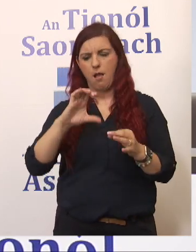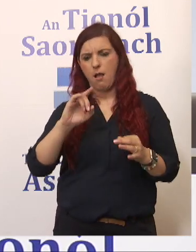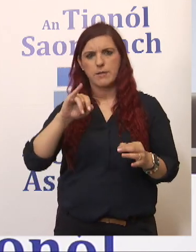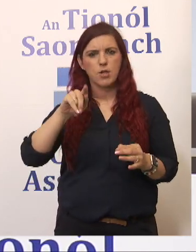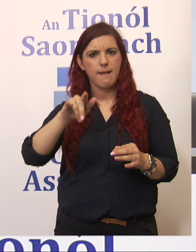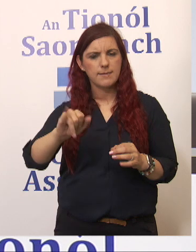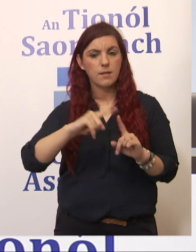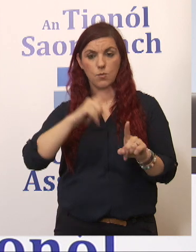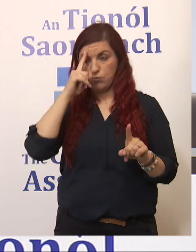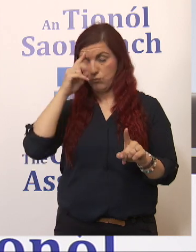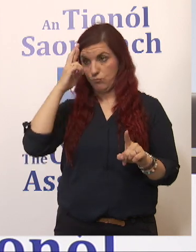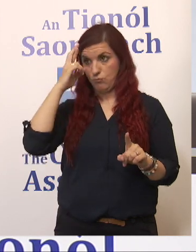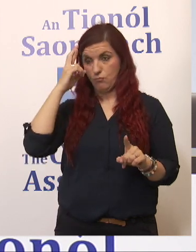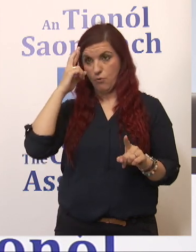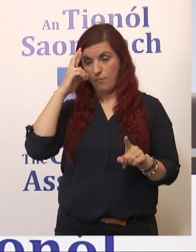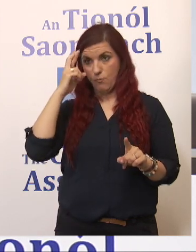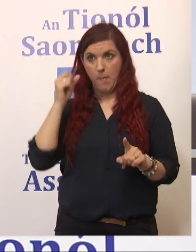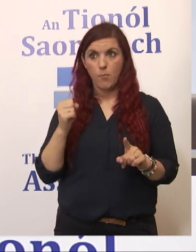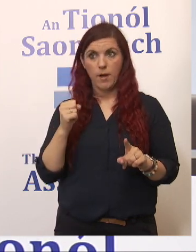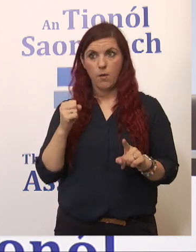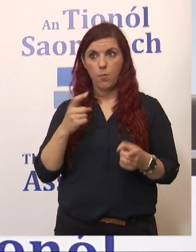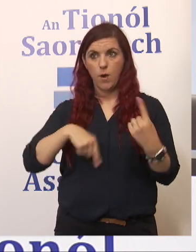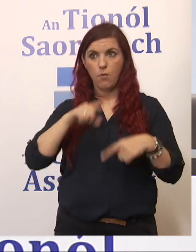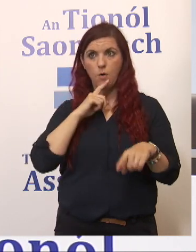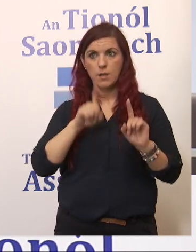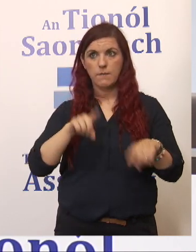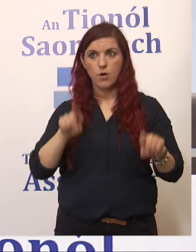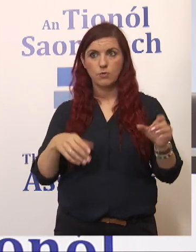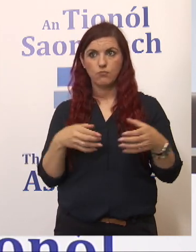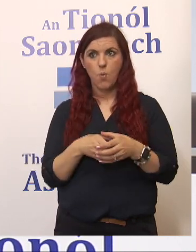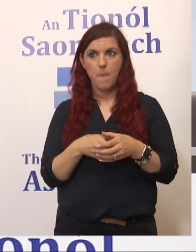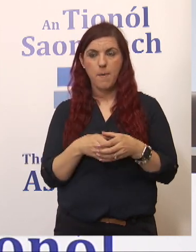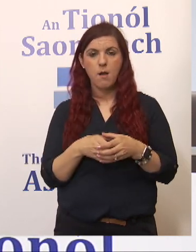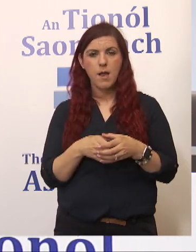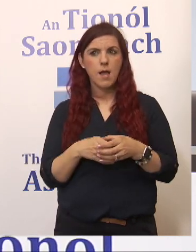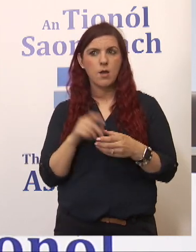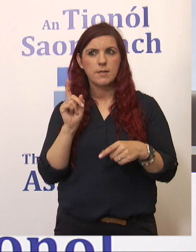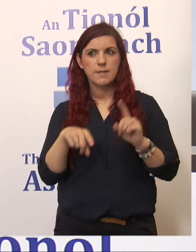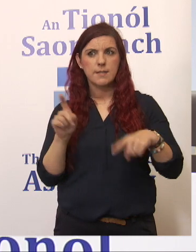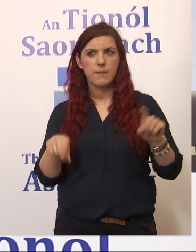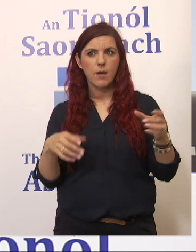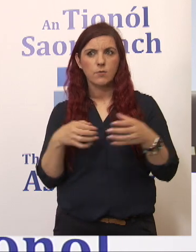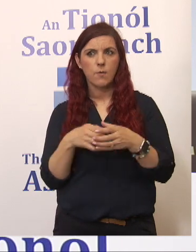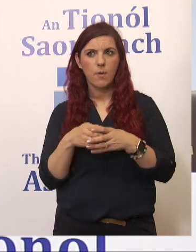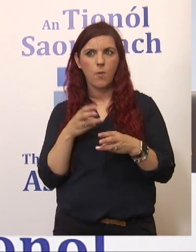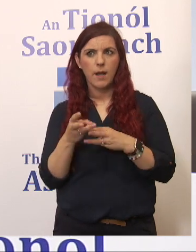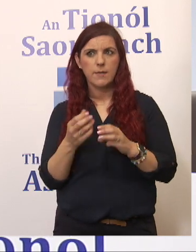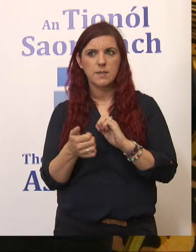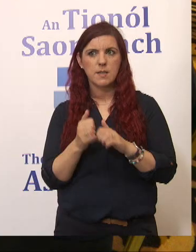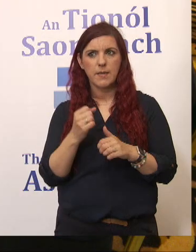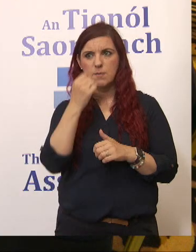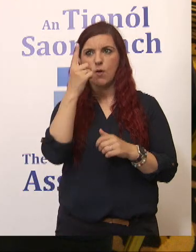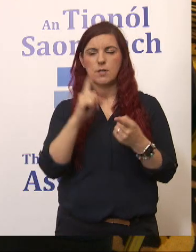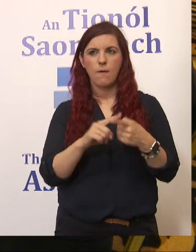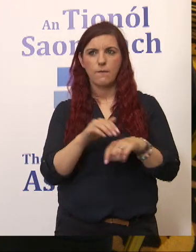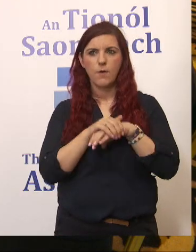Recognising that we are a diverse group, and that diversity really is our strength. And we will work in a spirit of friendship, togetherness,